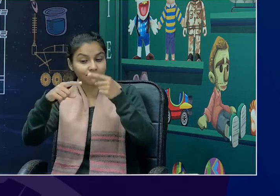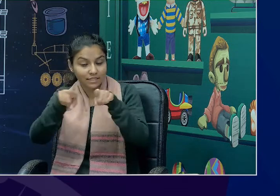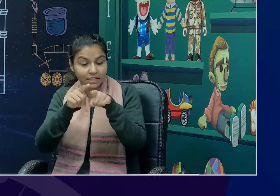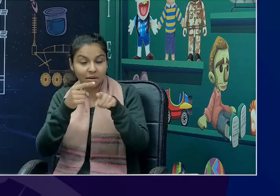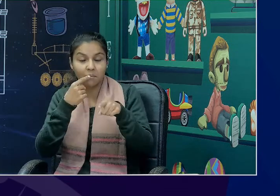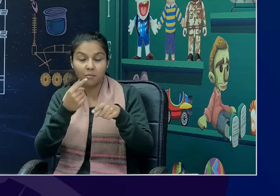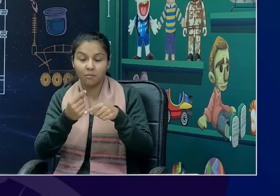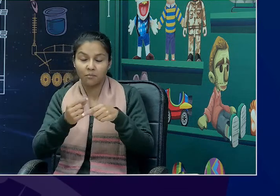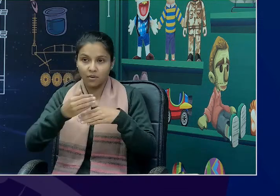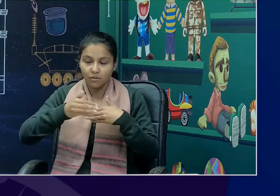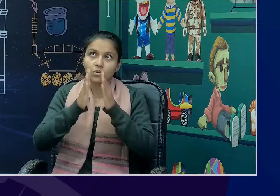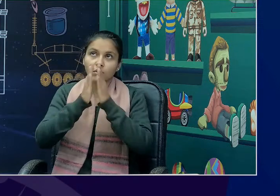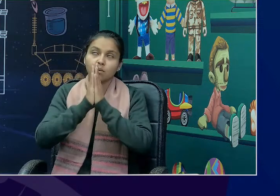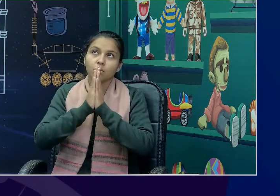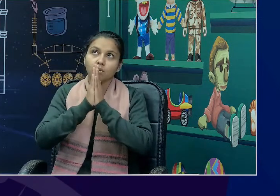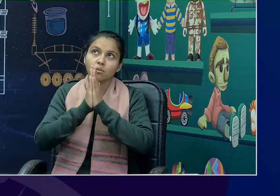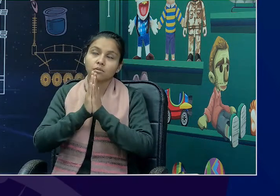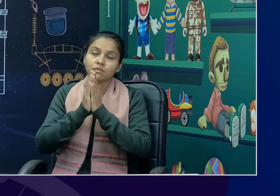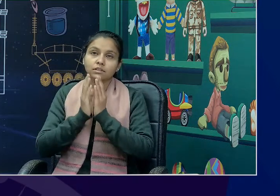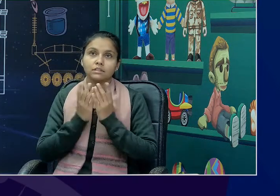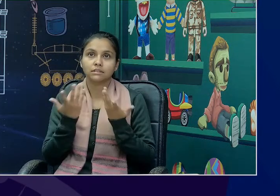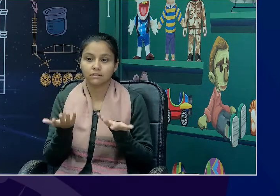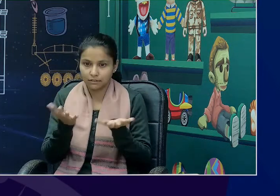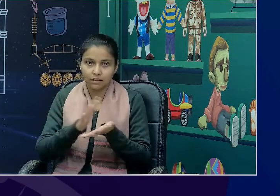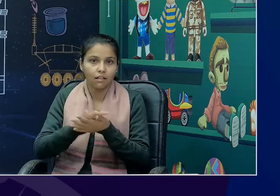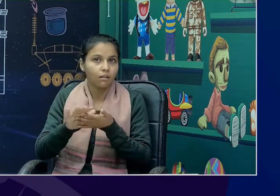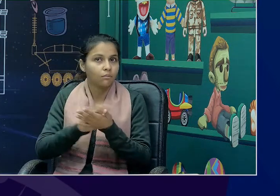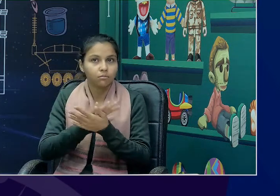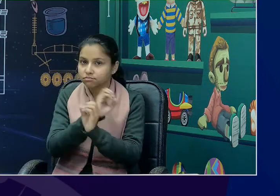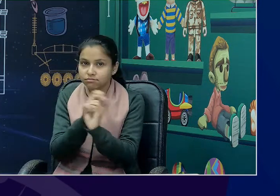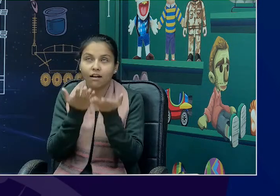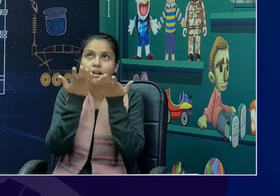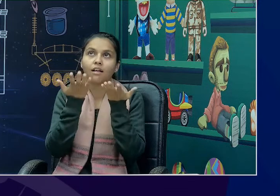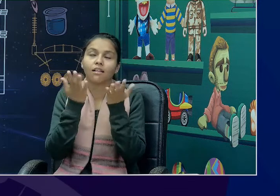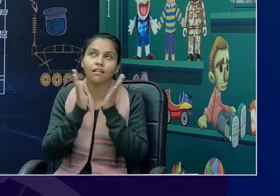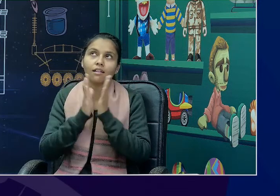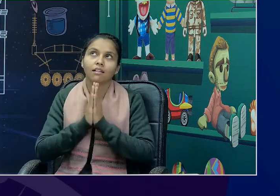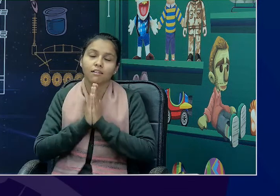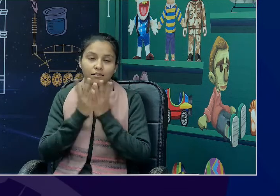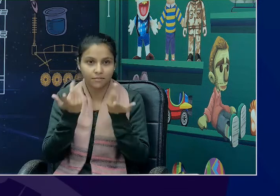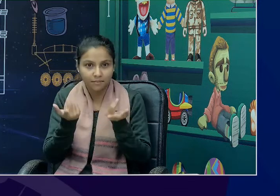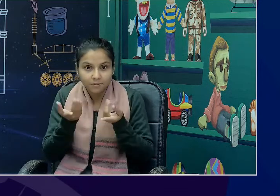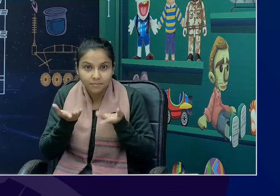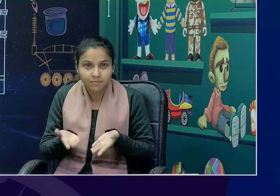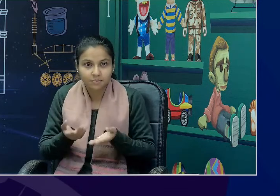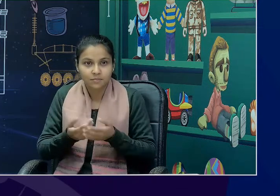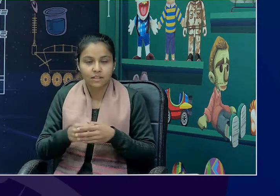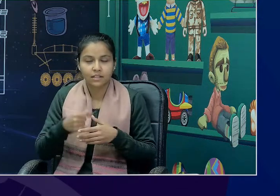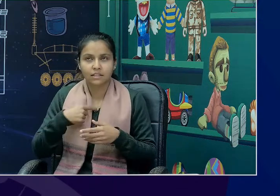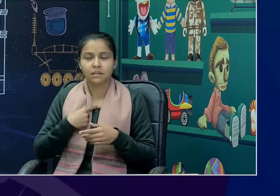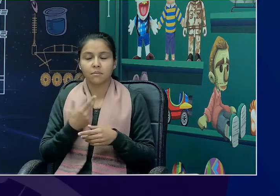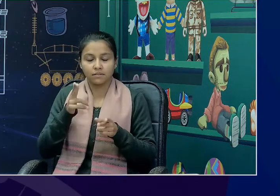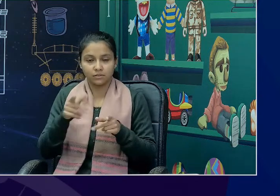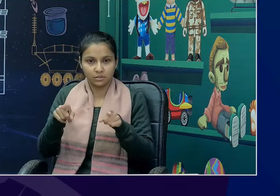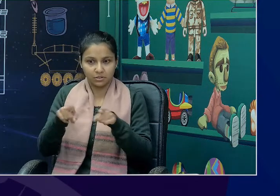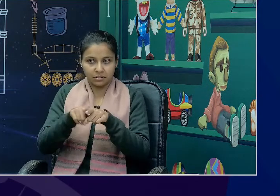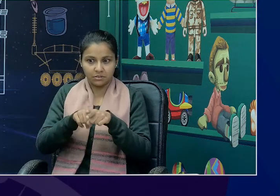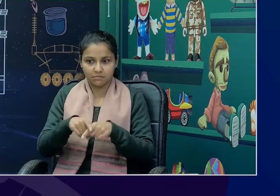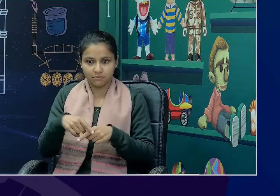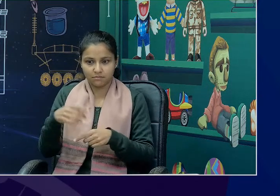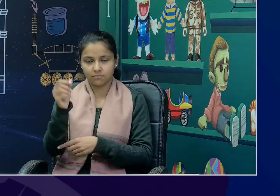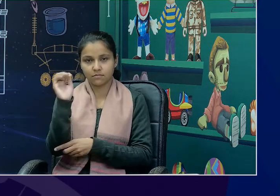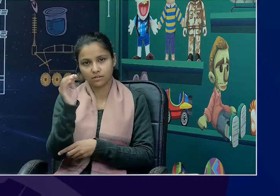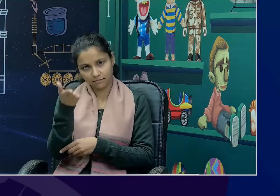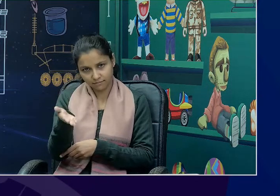will go to God empty handed. So this thing he realized at that moment when he had an encounter with the snake.